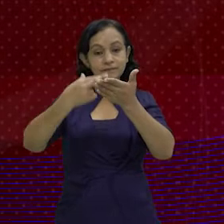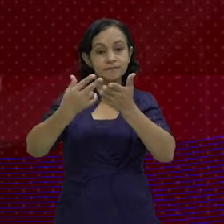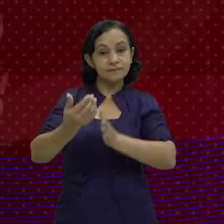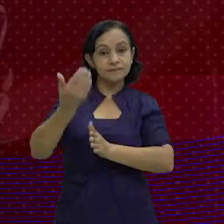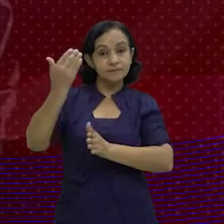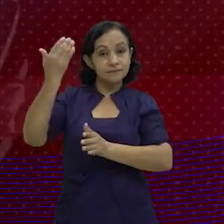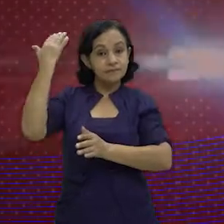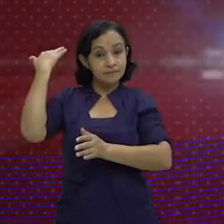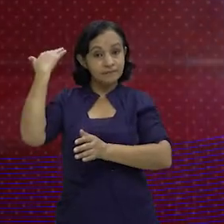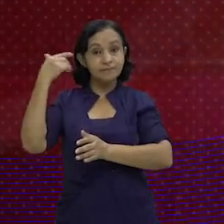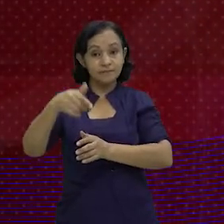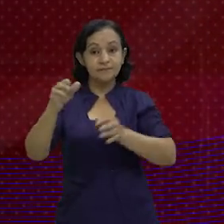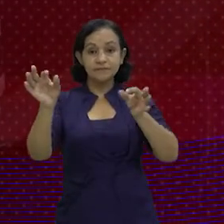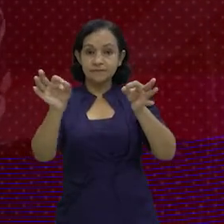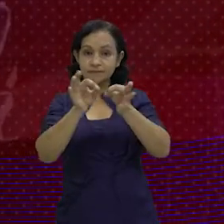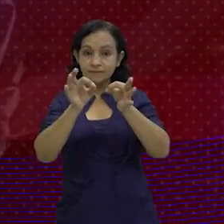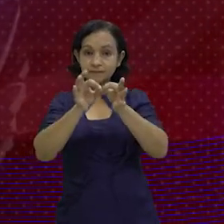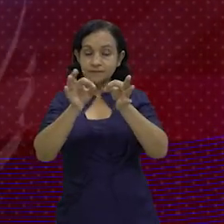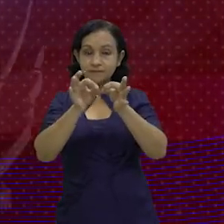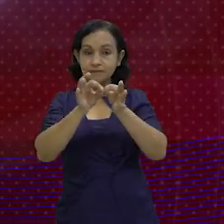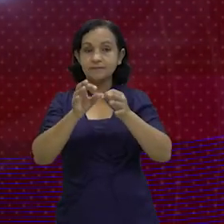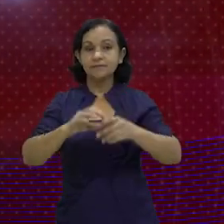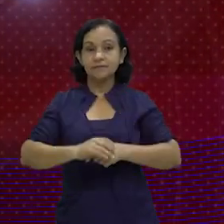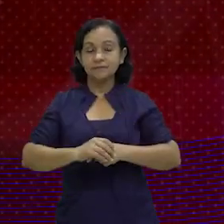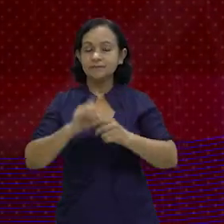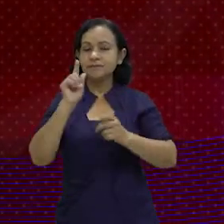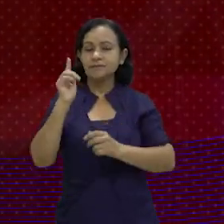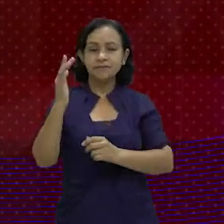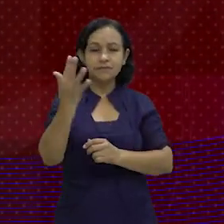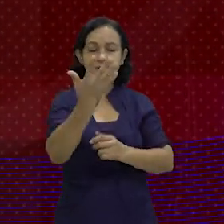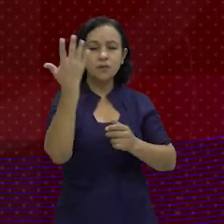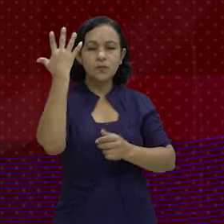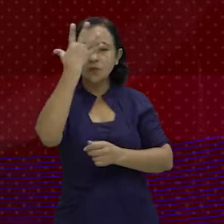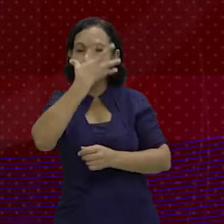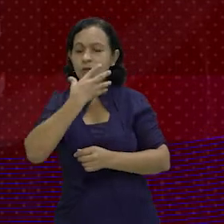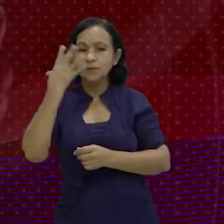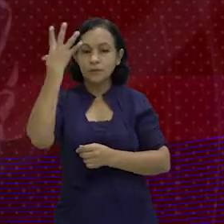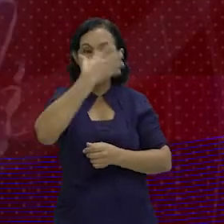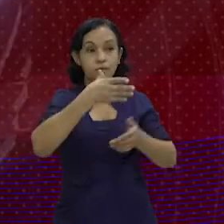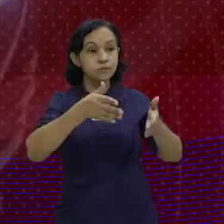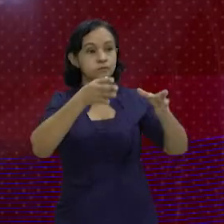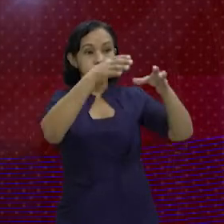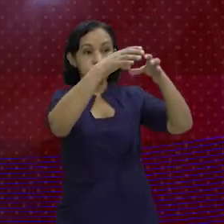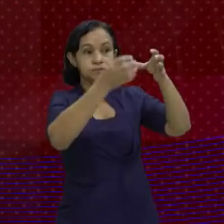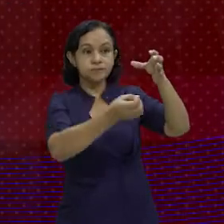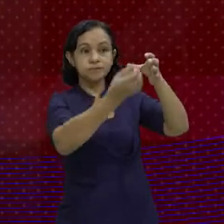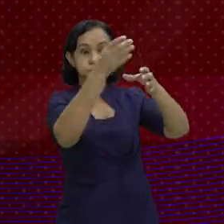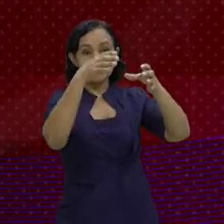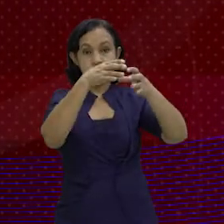ancestral that is our island of Olmetepe with two beautiful colors that, as we as